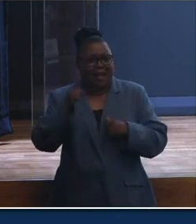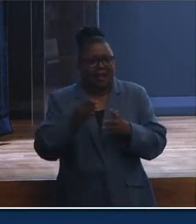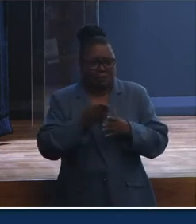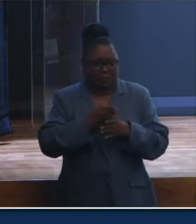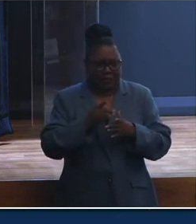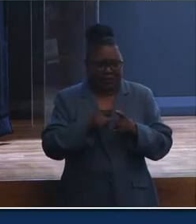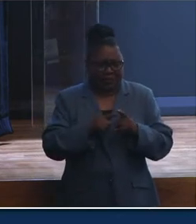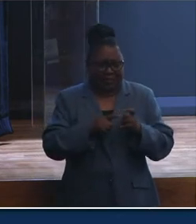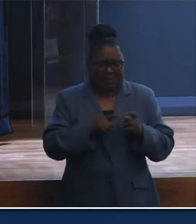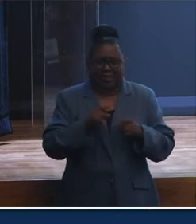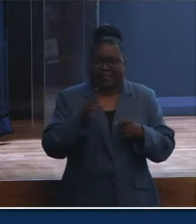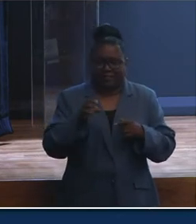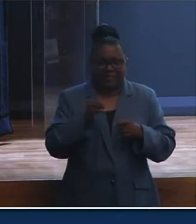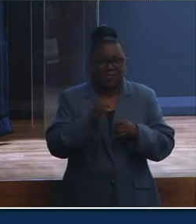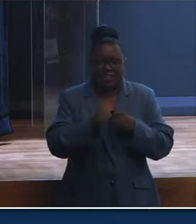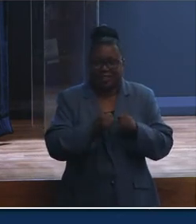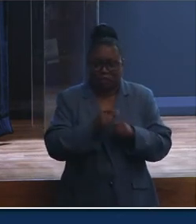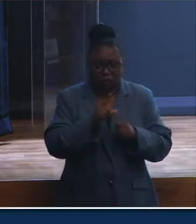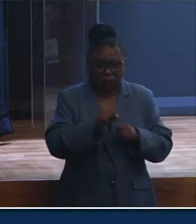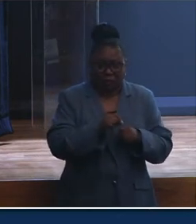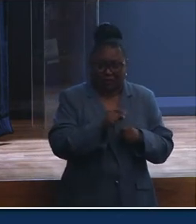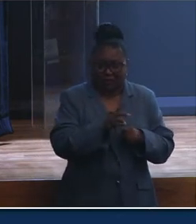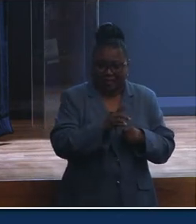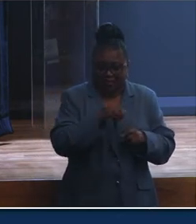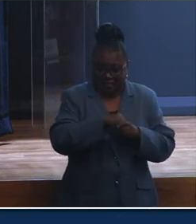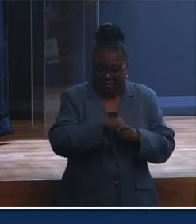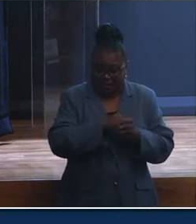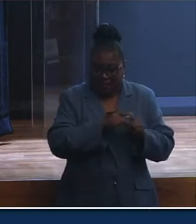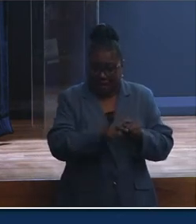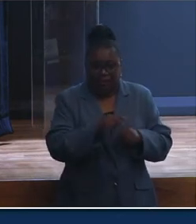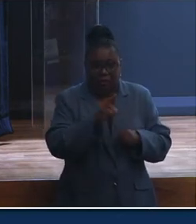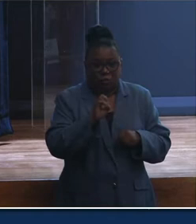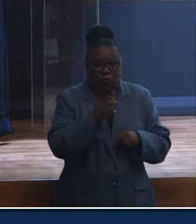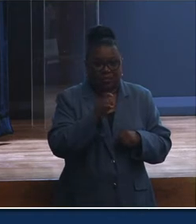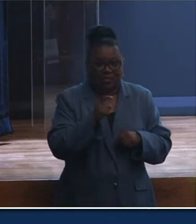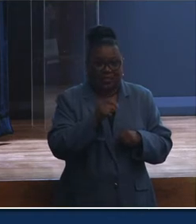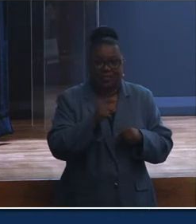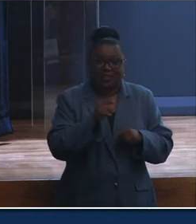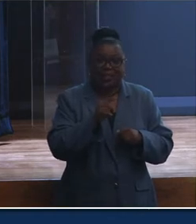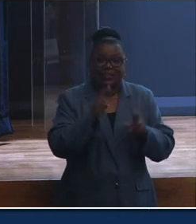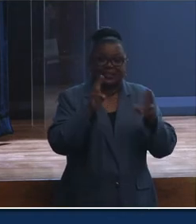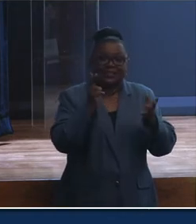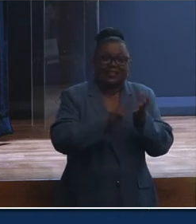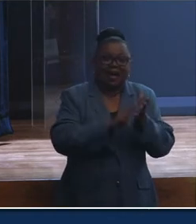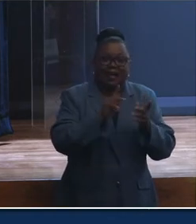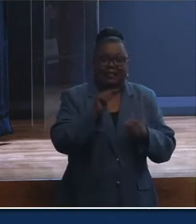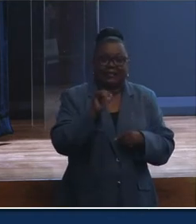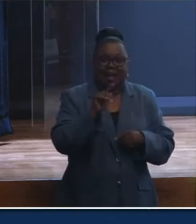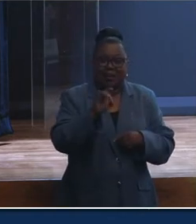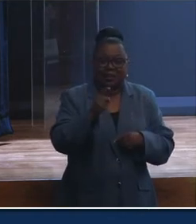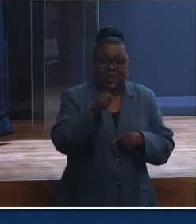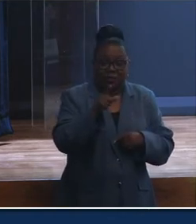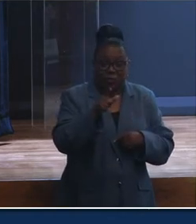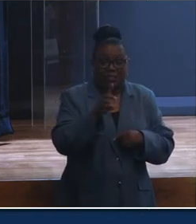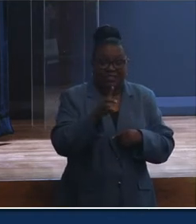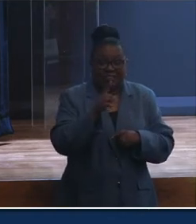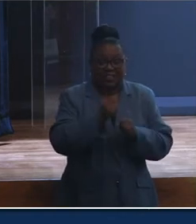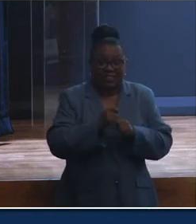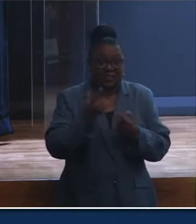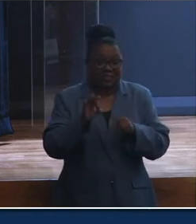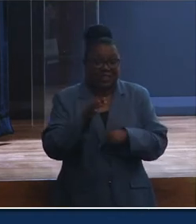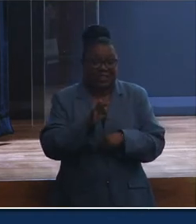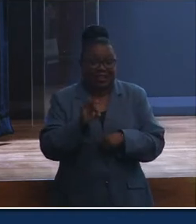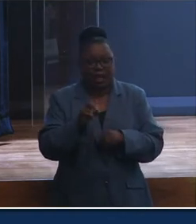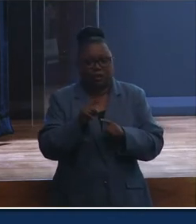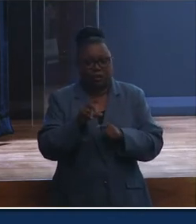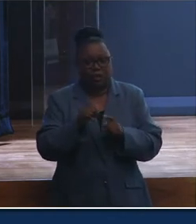between these in the 50 years. 27 years in, after Richard Nixon signed Title IX in 72, 27 years is 99, and then, of course,